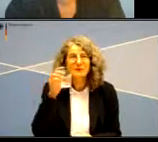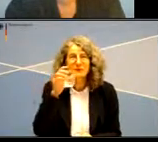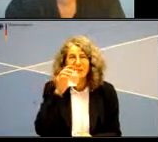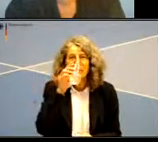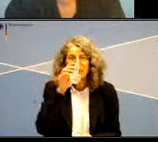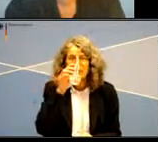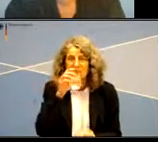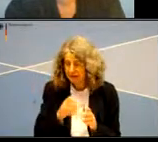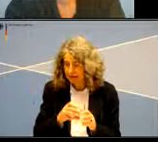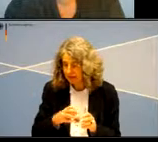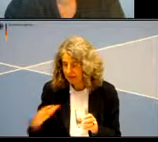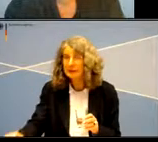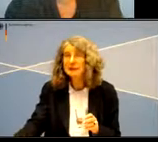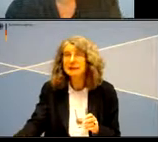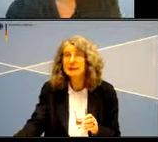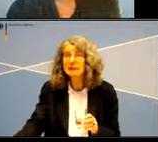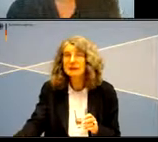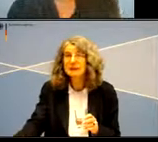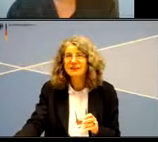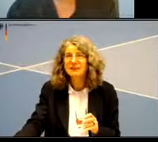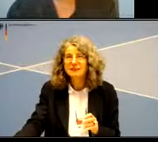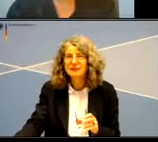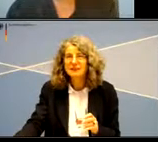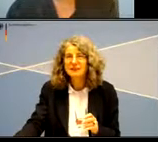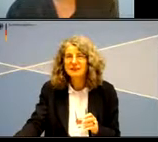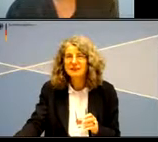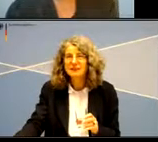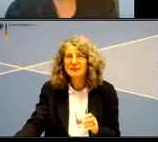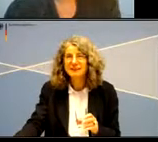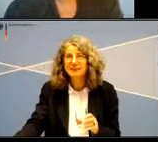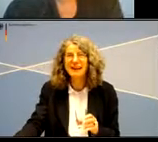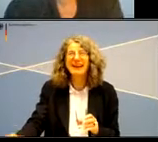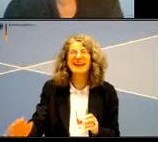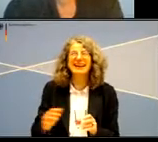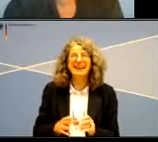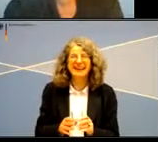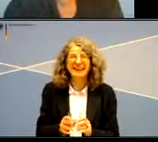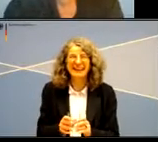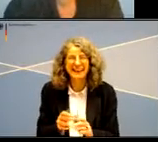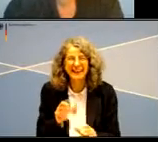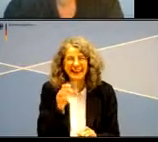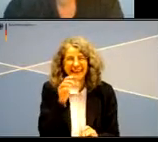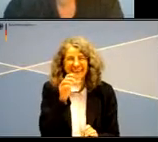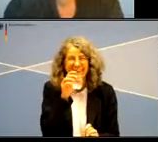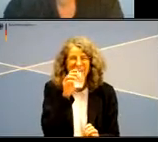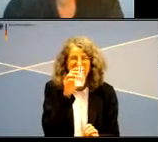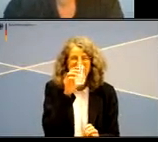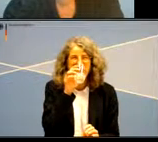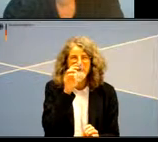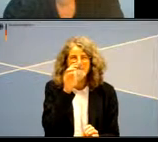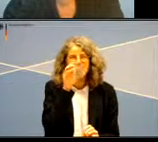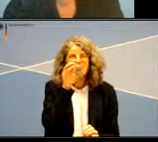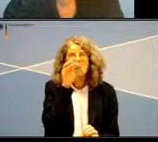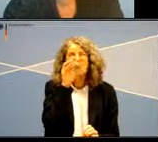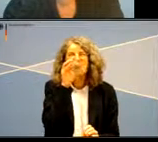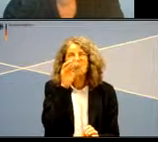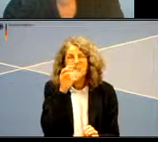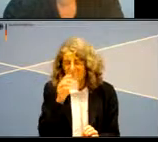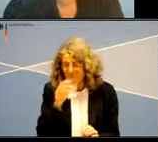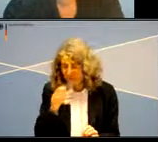Thank you, Annegret. And can I say Annegret was the first cup of espresso and I'm the second one. so I hope you will not be too